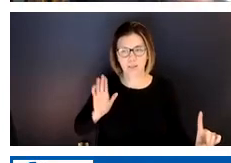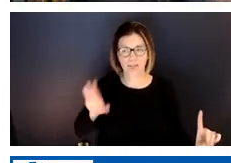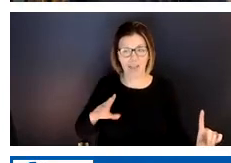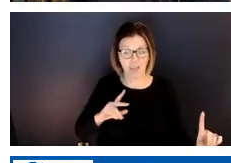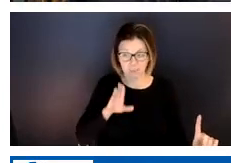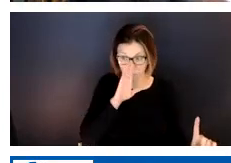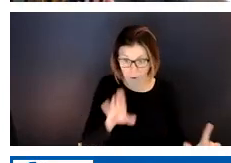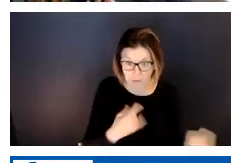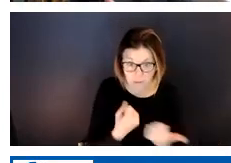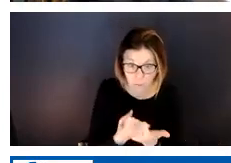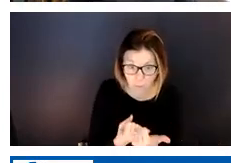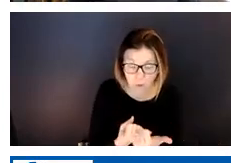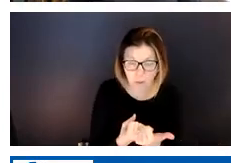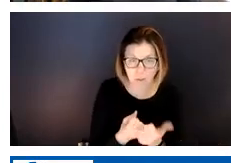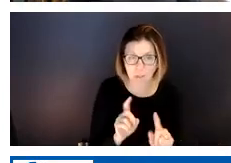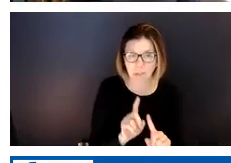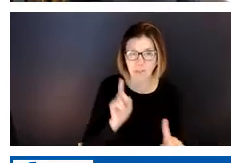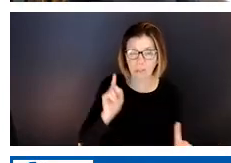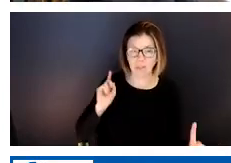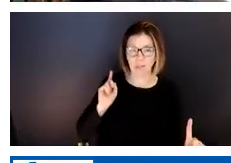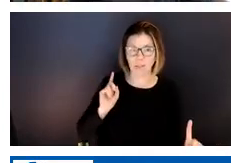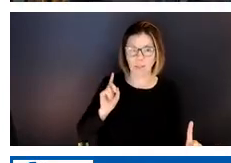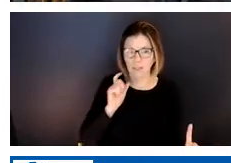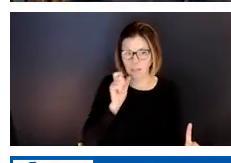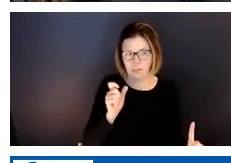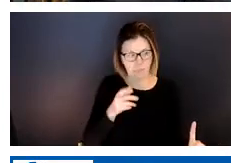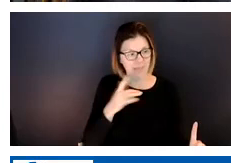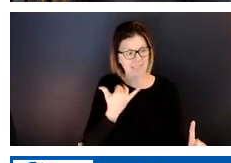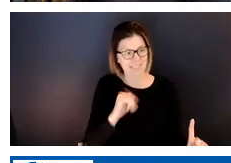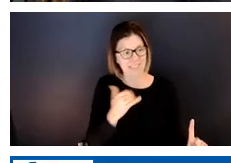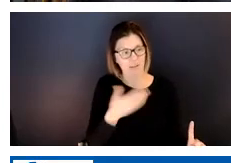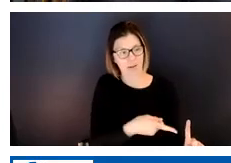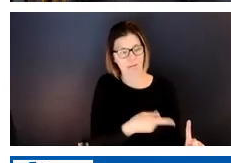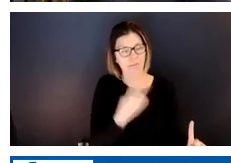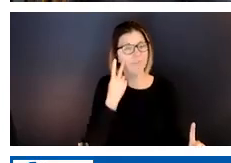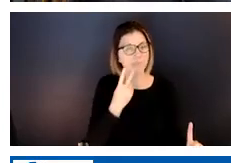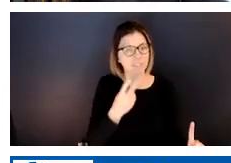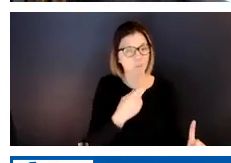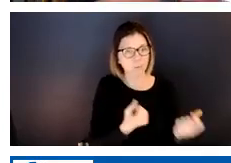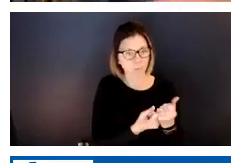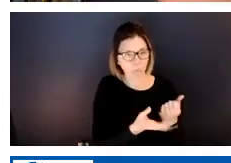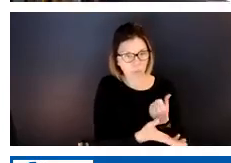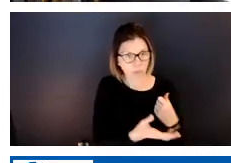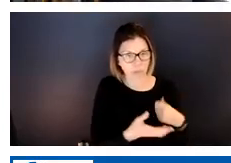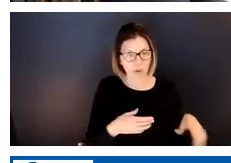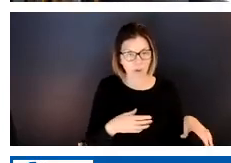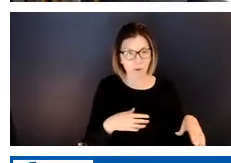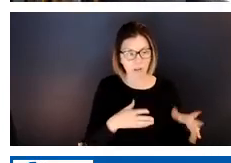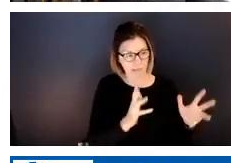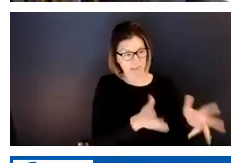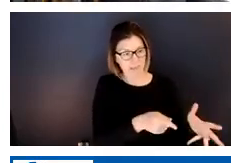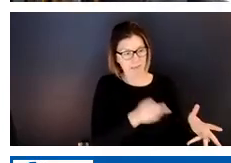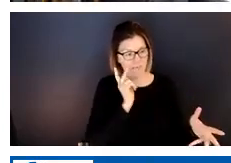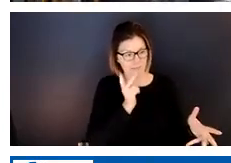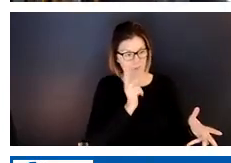support without completely pulling the rug out from under them, so to speak. I can leave that